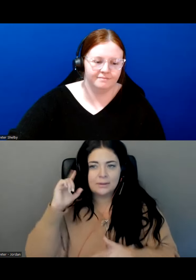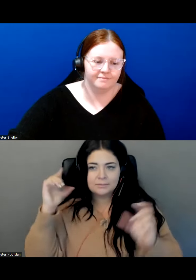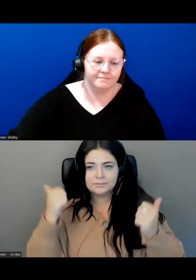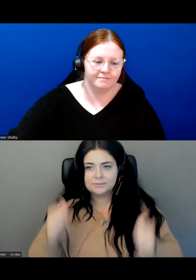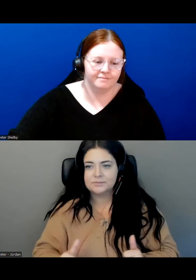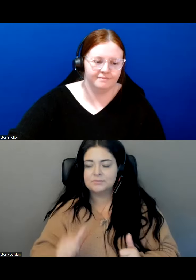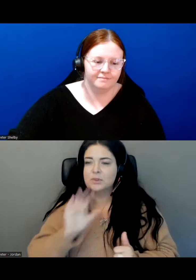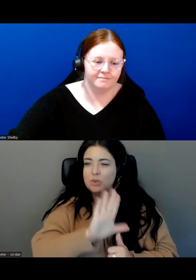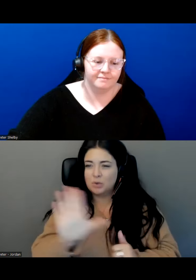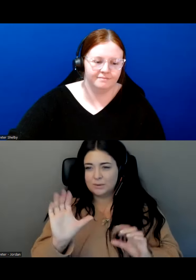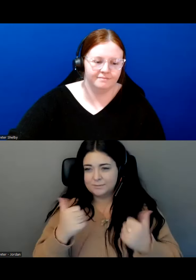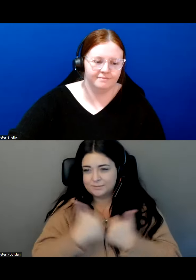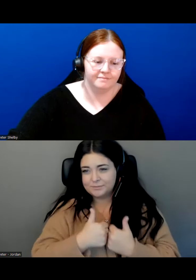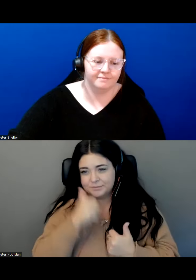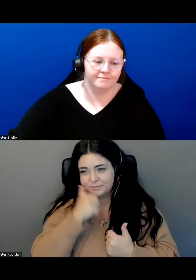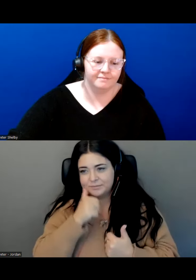their challenges,